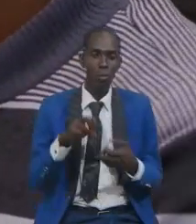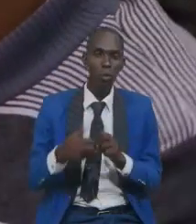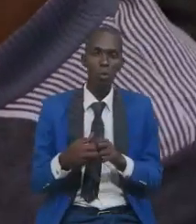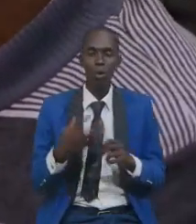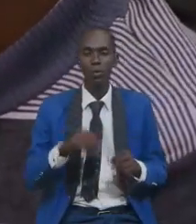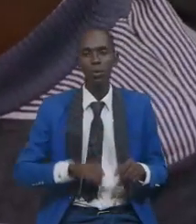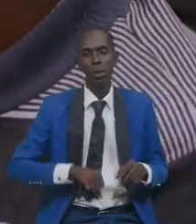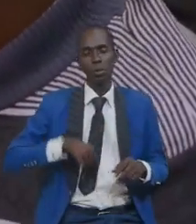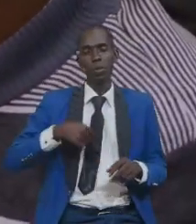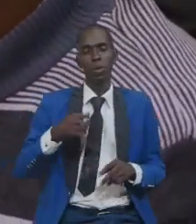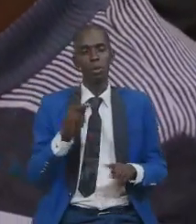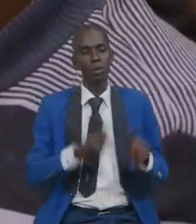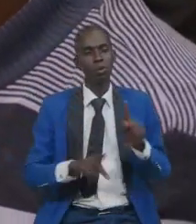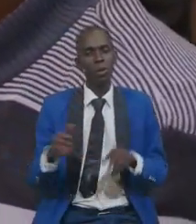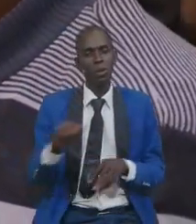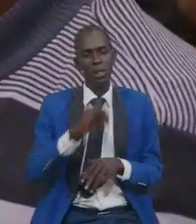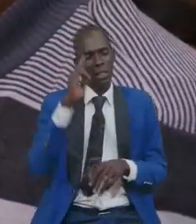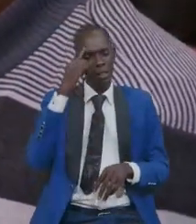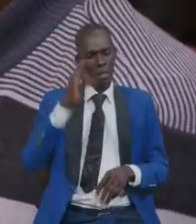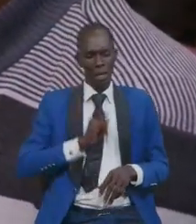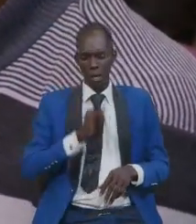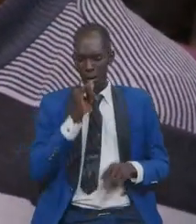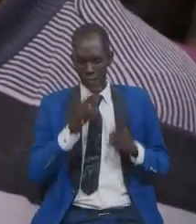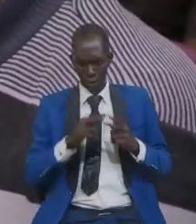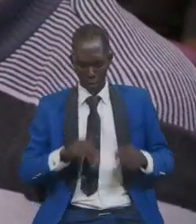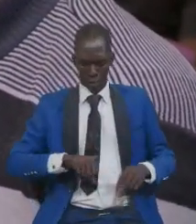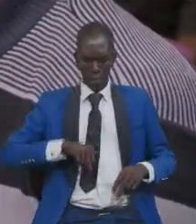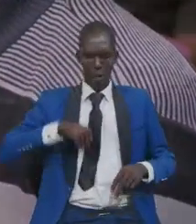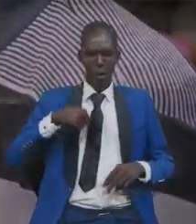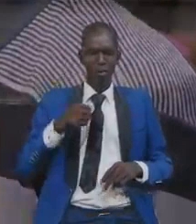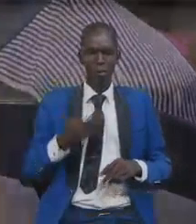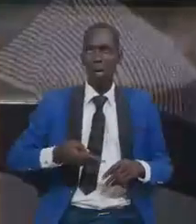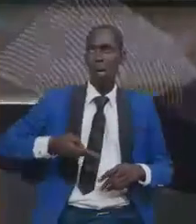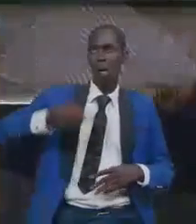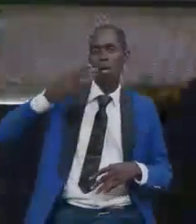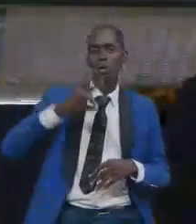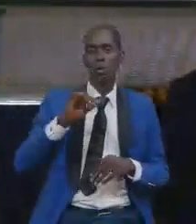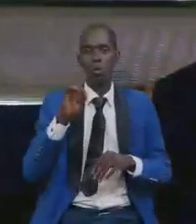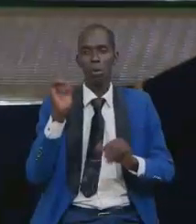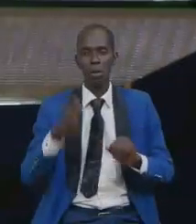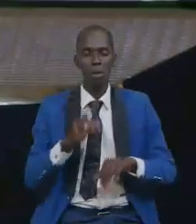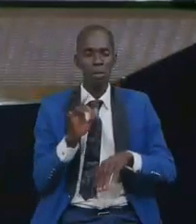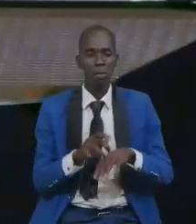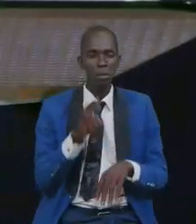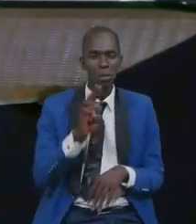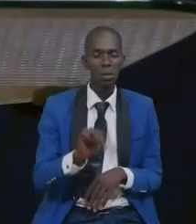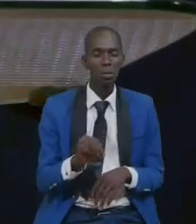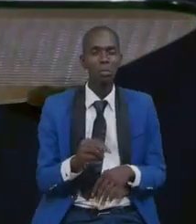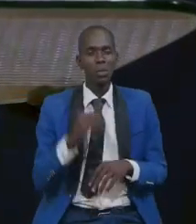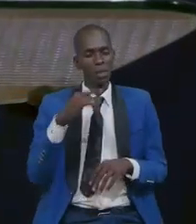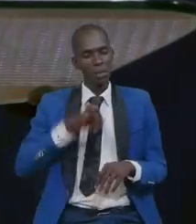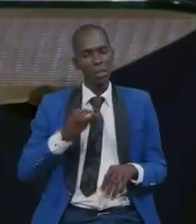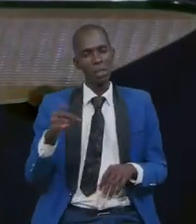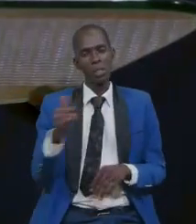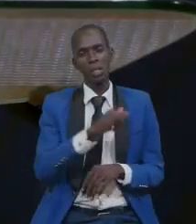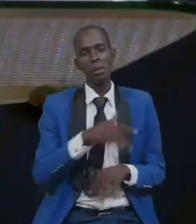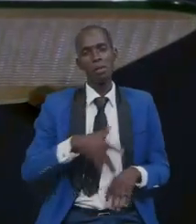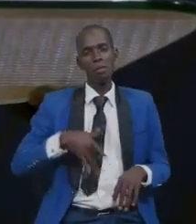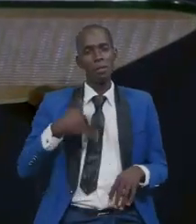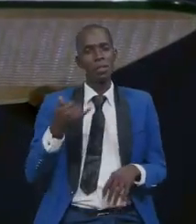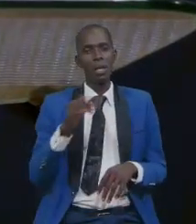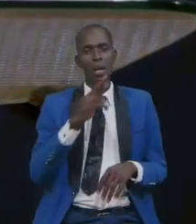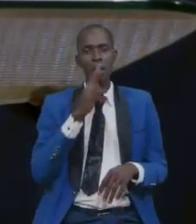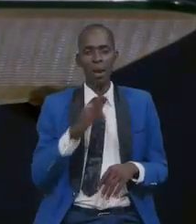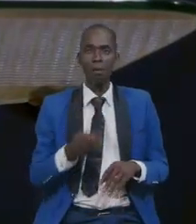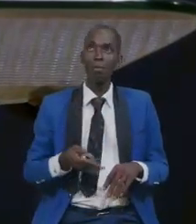are so high, no hand can touch them. They think they are so high, they are above and beyond the